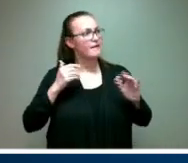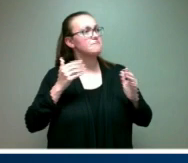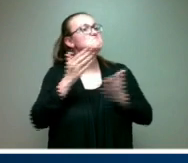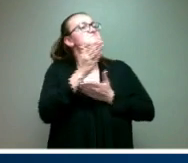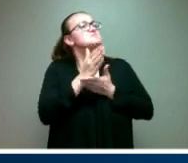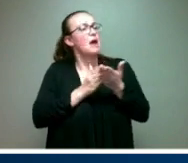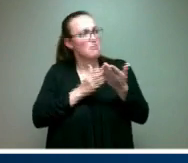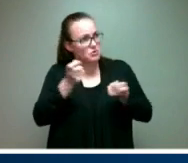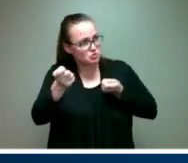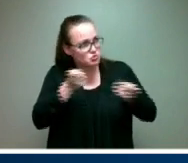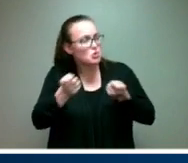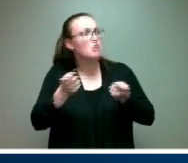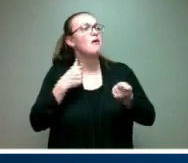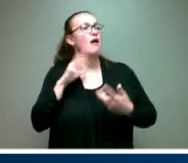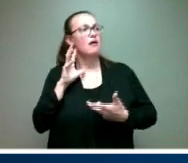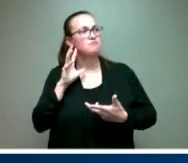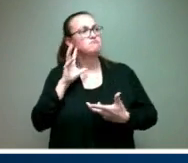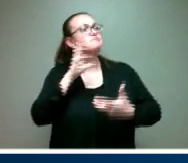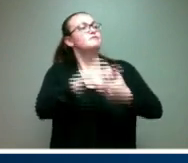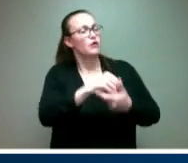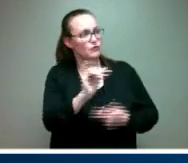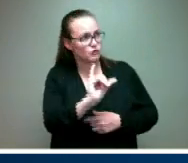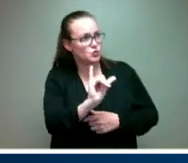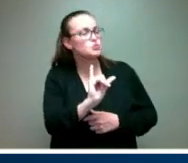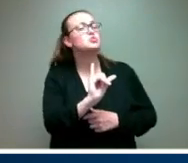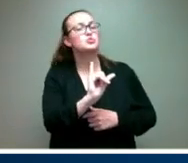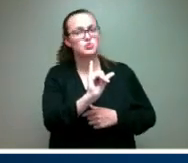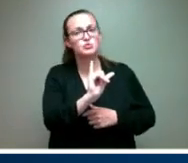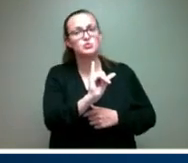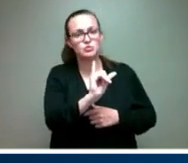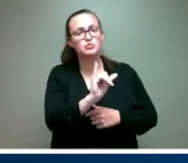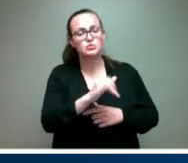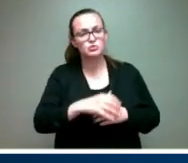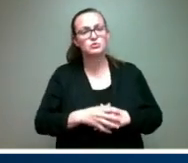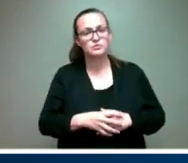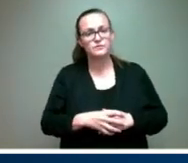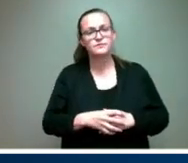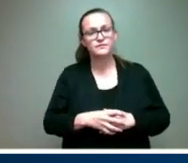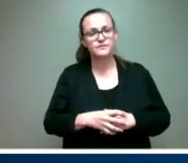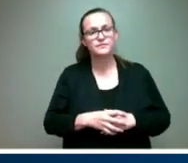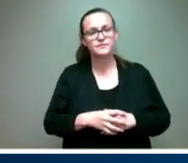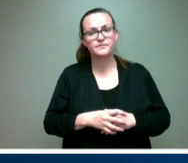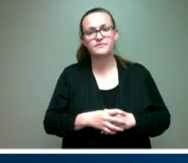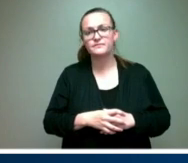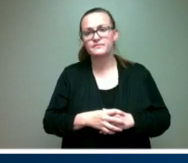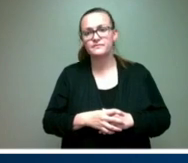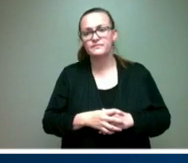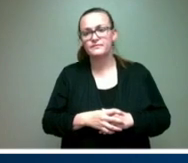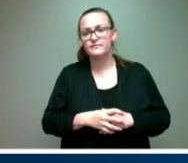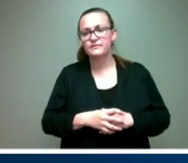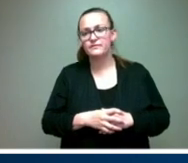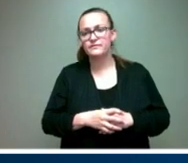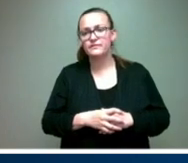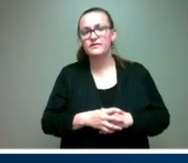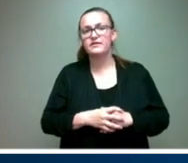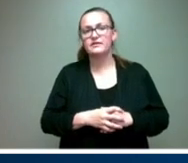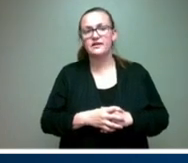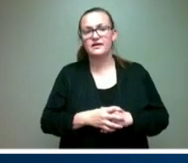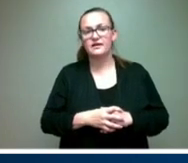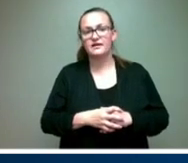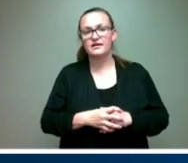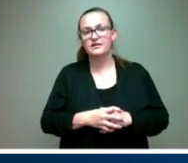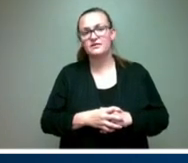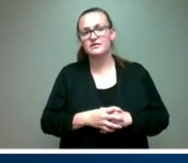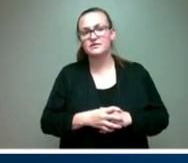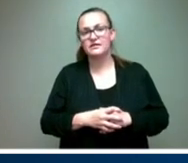something to ground me and hold on to in a pretty uncontrollable environment. Yes. Yes. But that's great. Thank you. Thank you. So